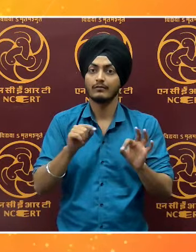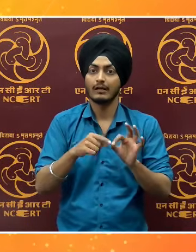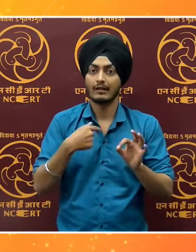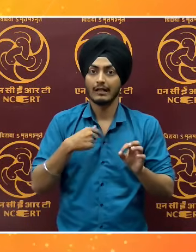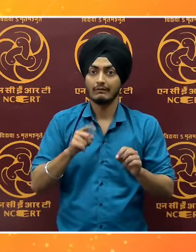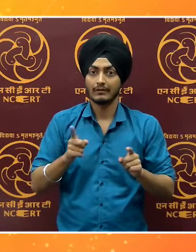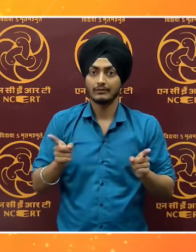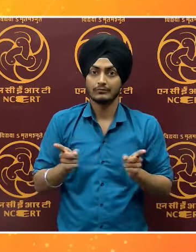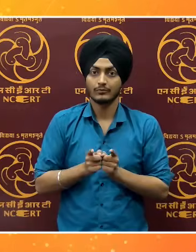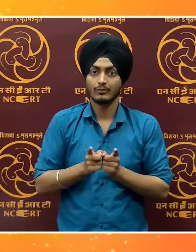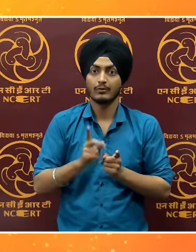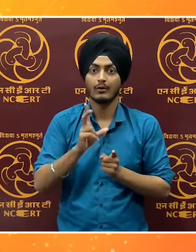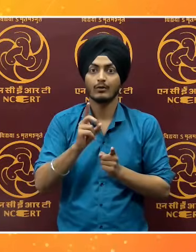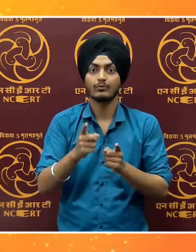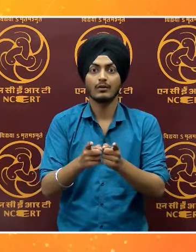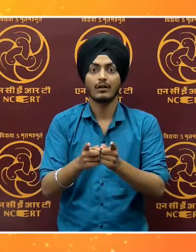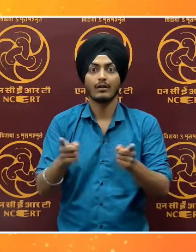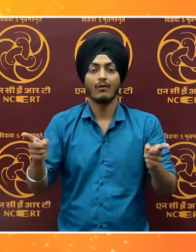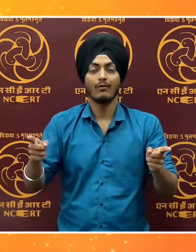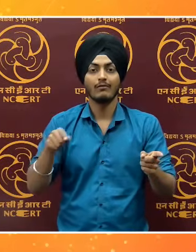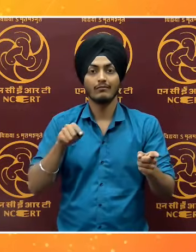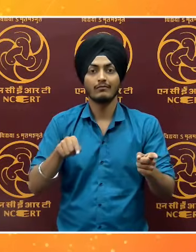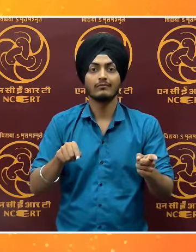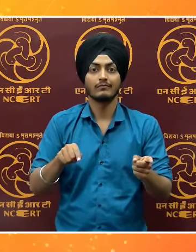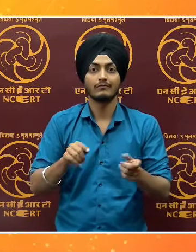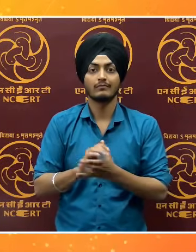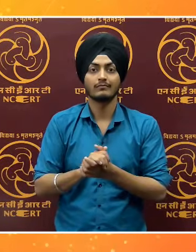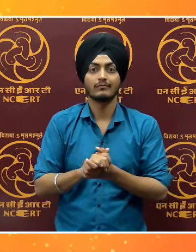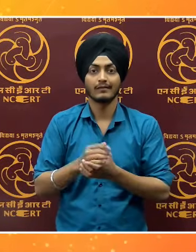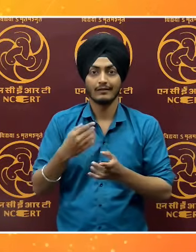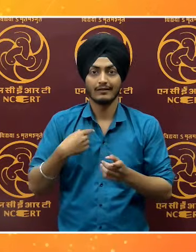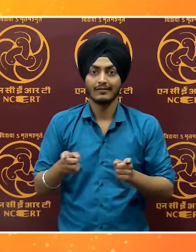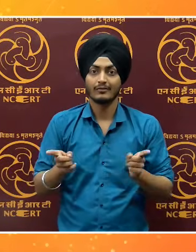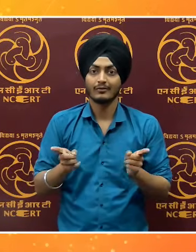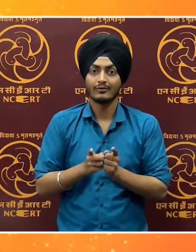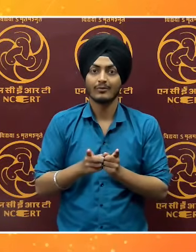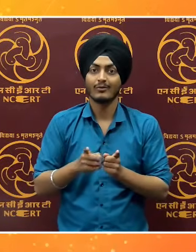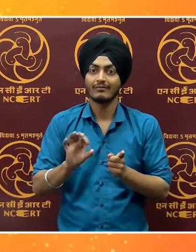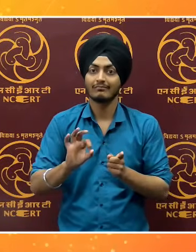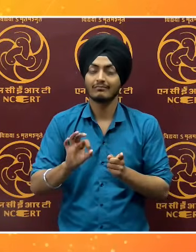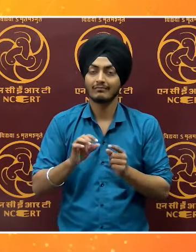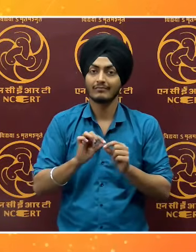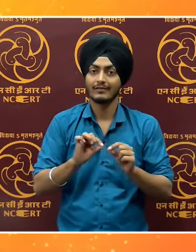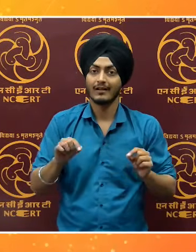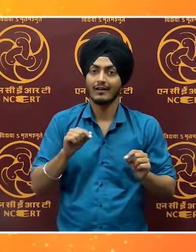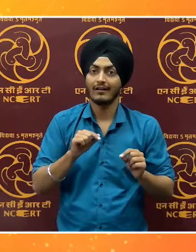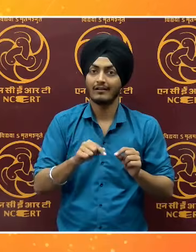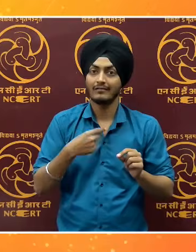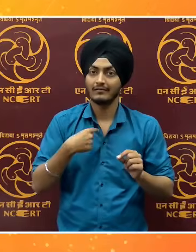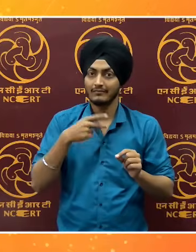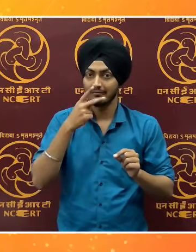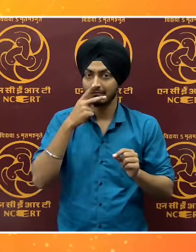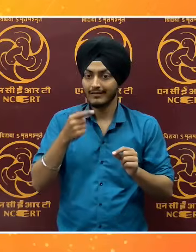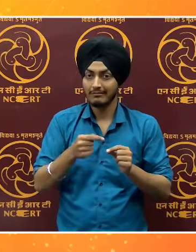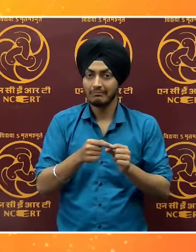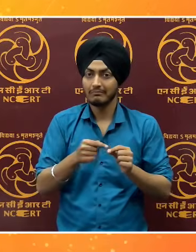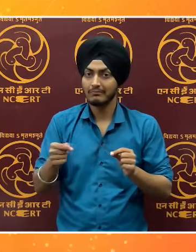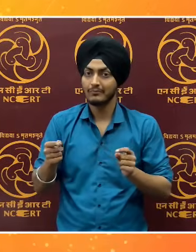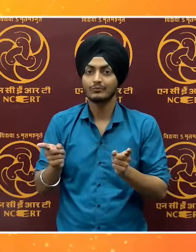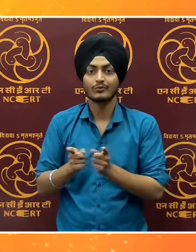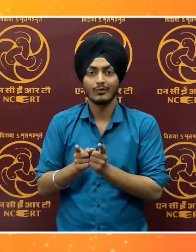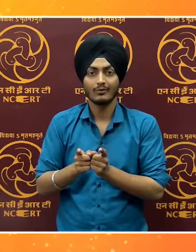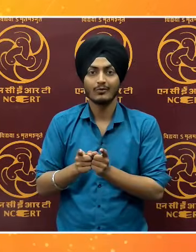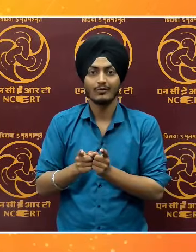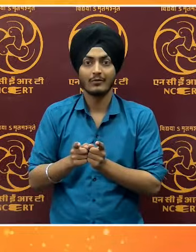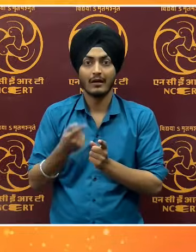length and another one with a longer length. In shorter length, the collision distance is very small when compared with